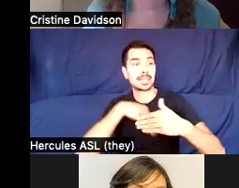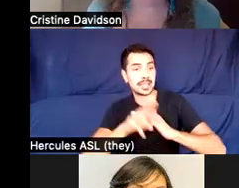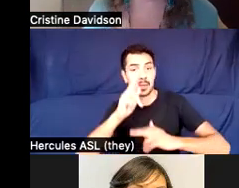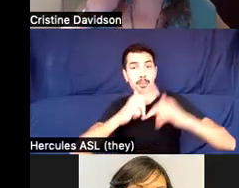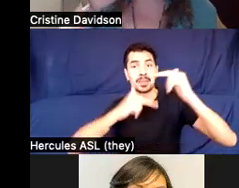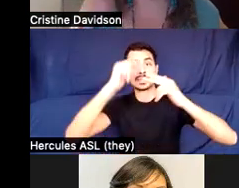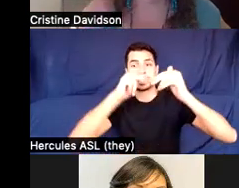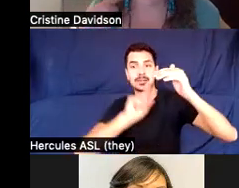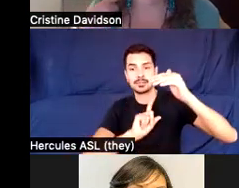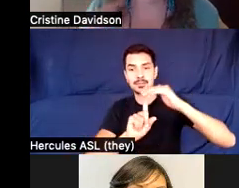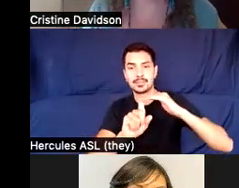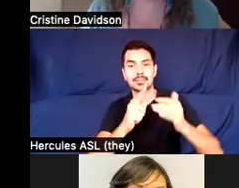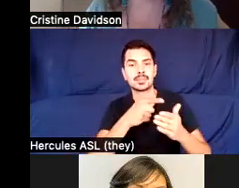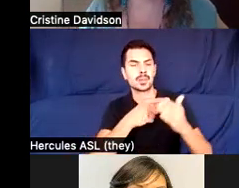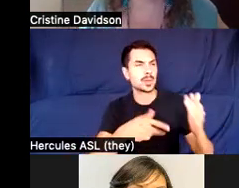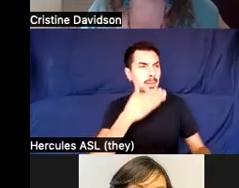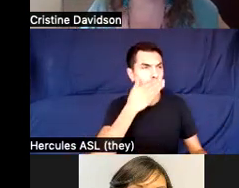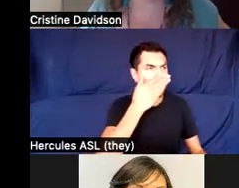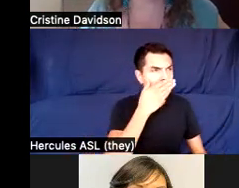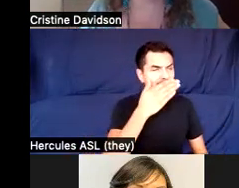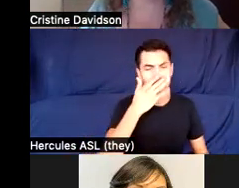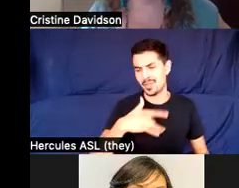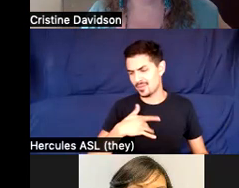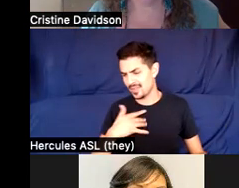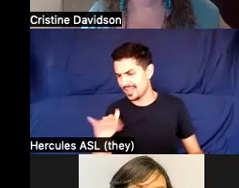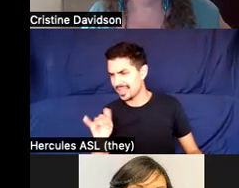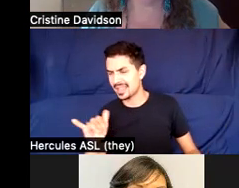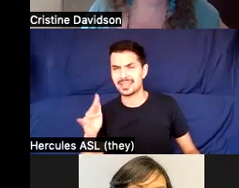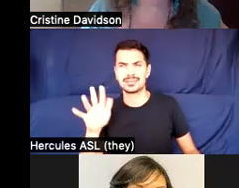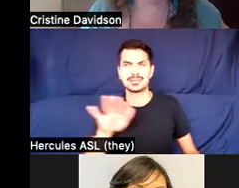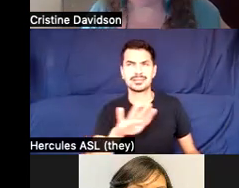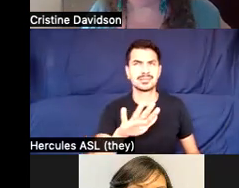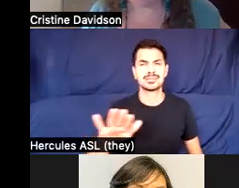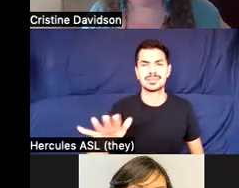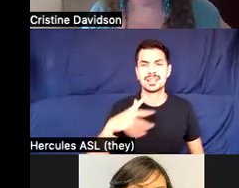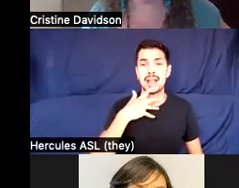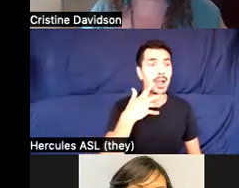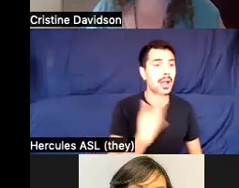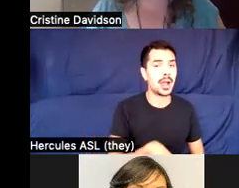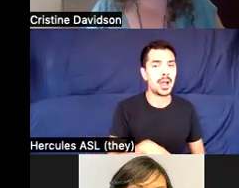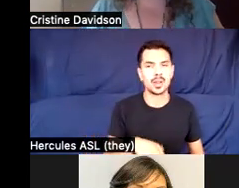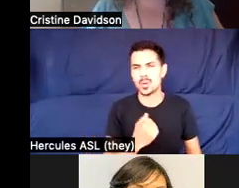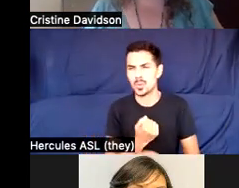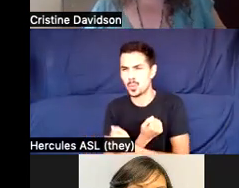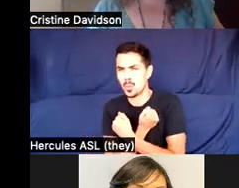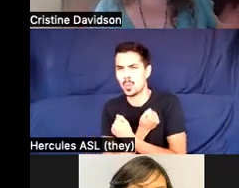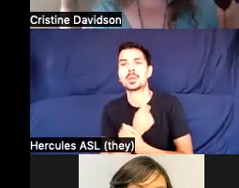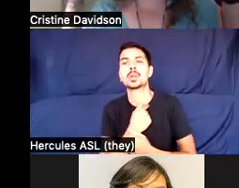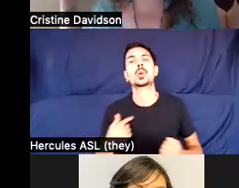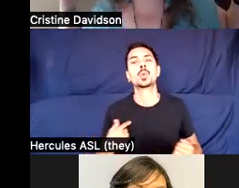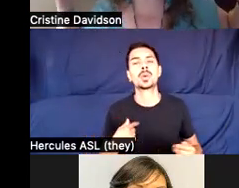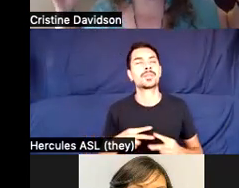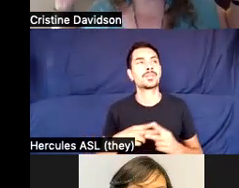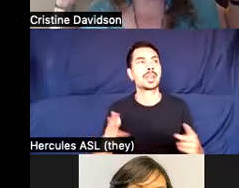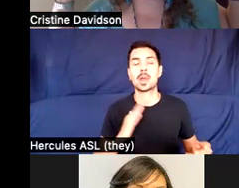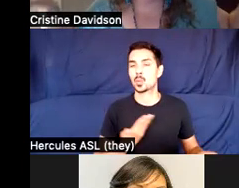like? What does it smell like? Is it too hot or too cold in here, right? Like our